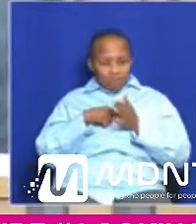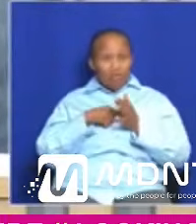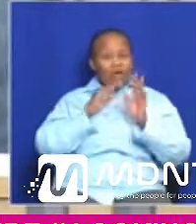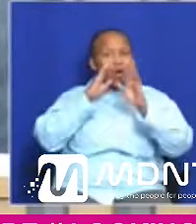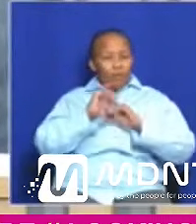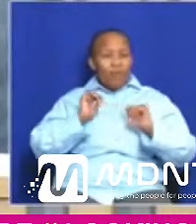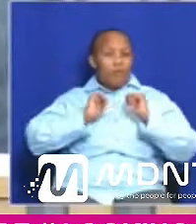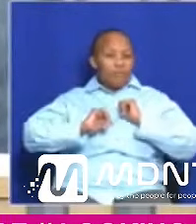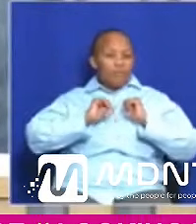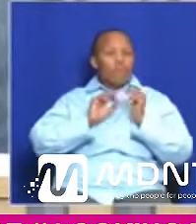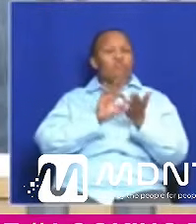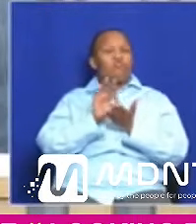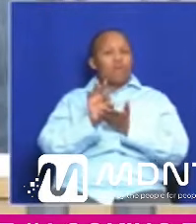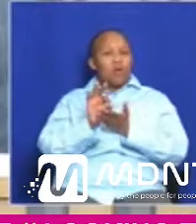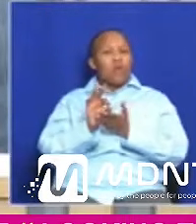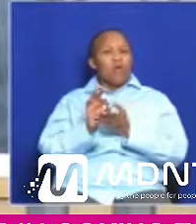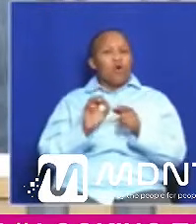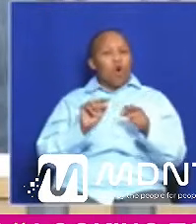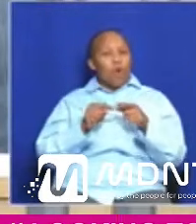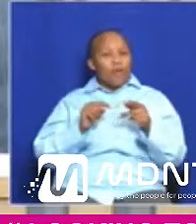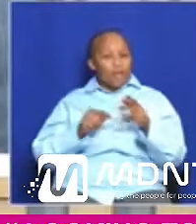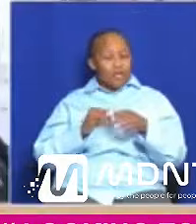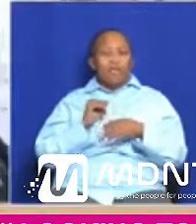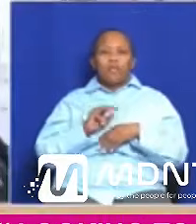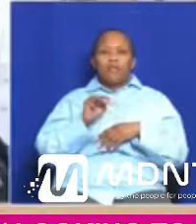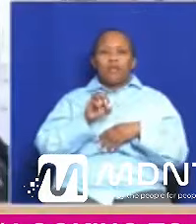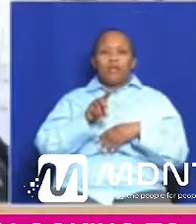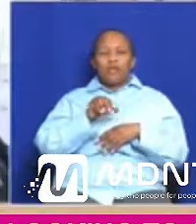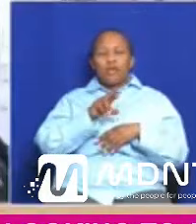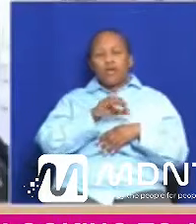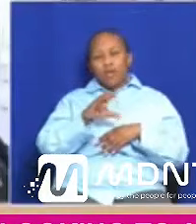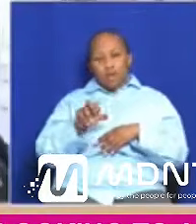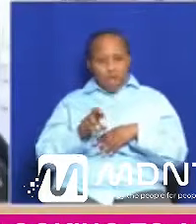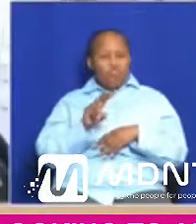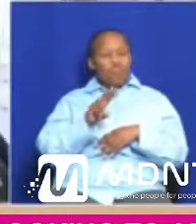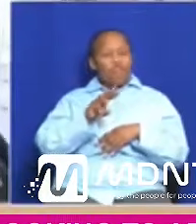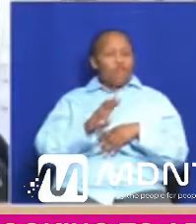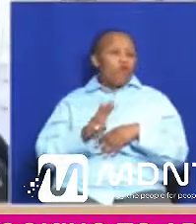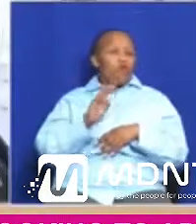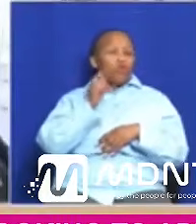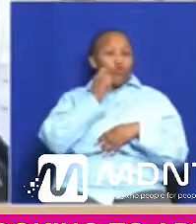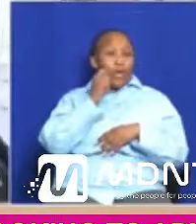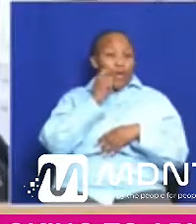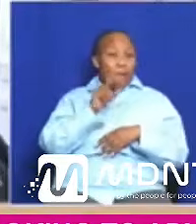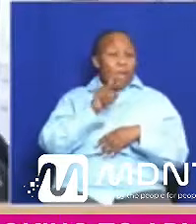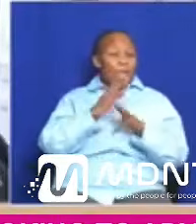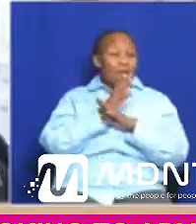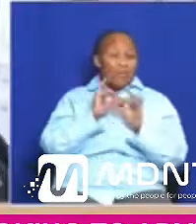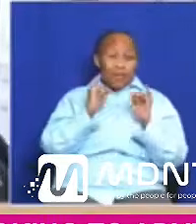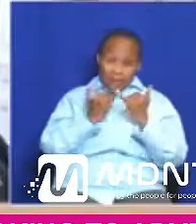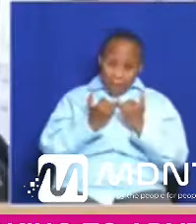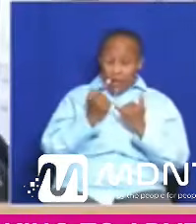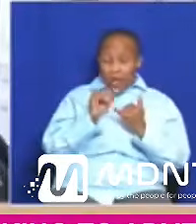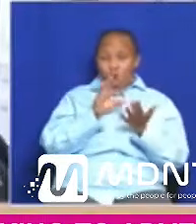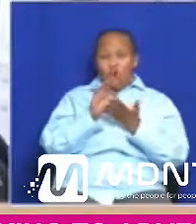obligations, Medicare 24 Tshwane District, Pty Limited, Health Risk Management Contract. Then it provides a contract number as we know